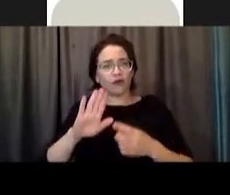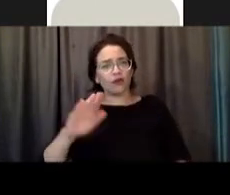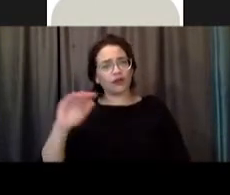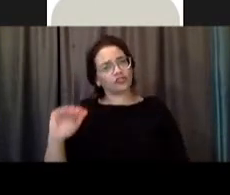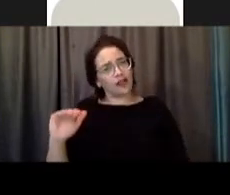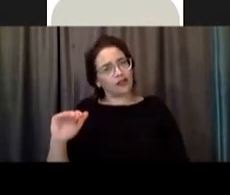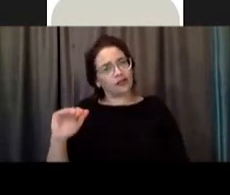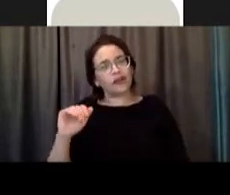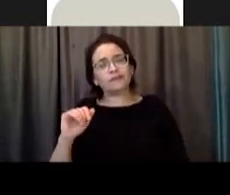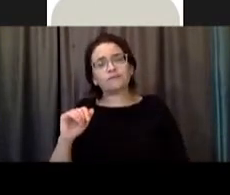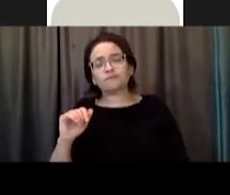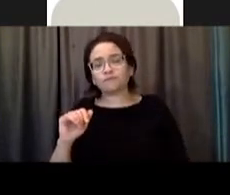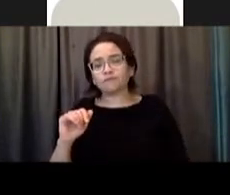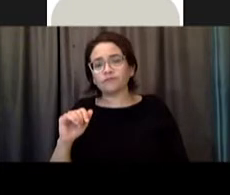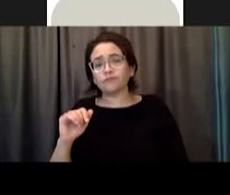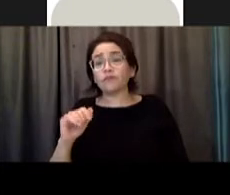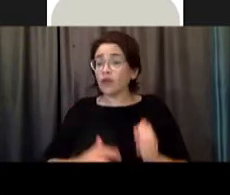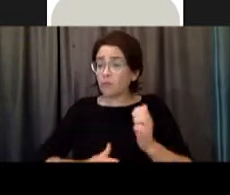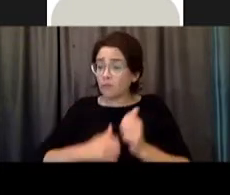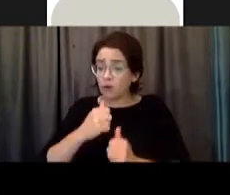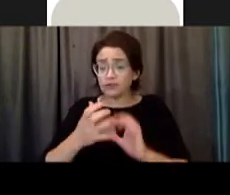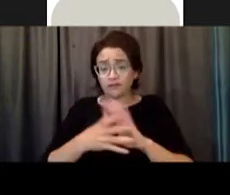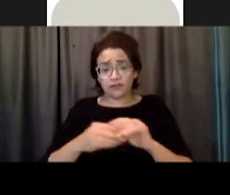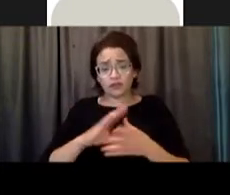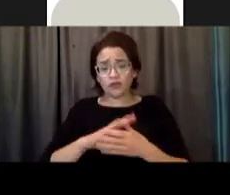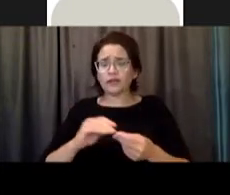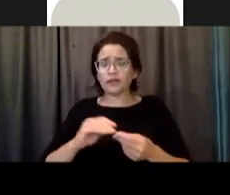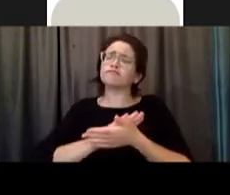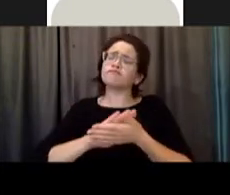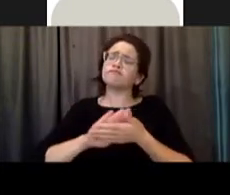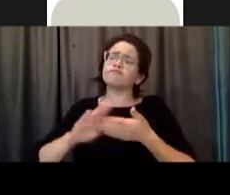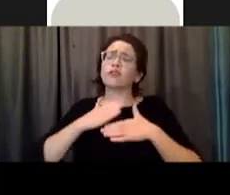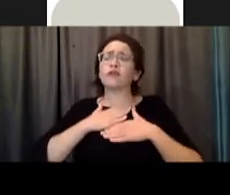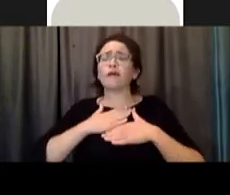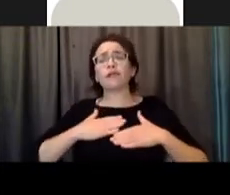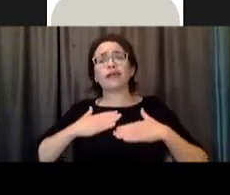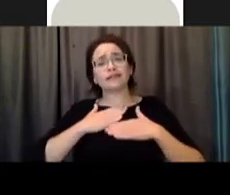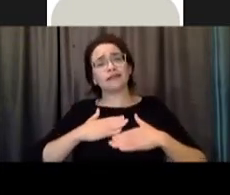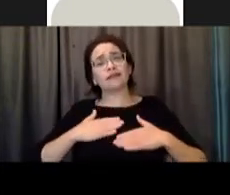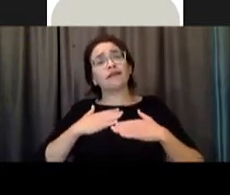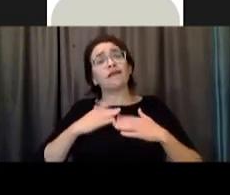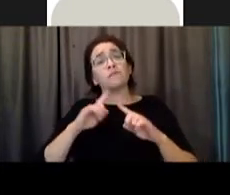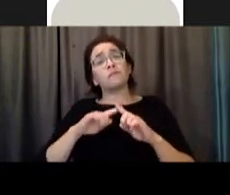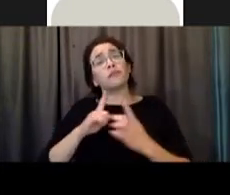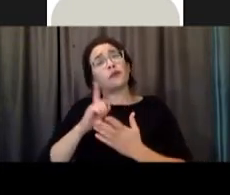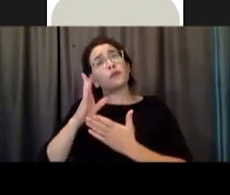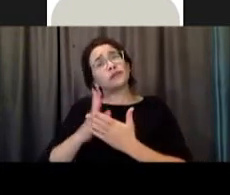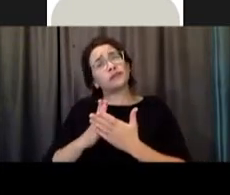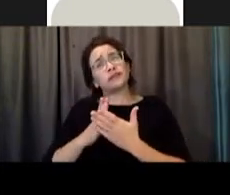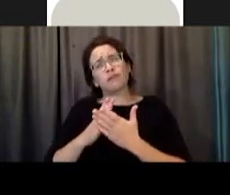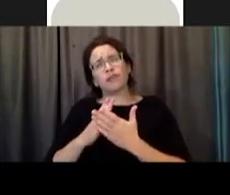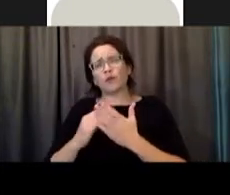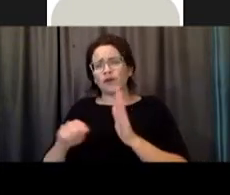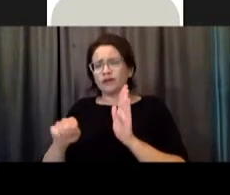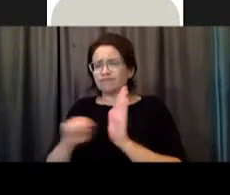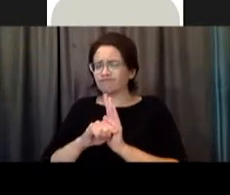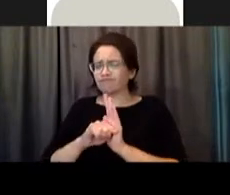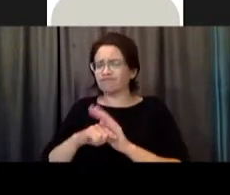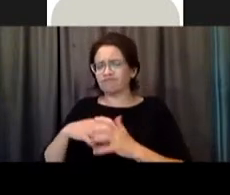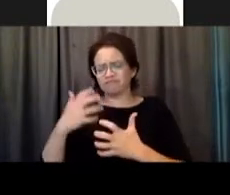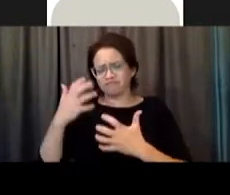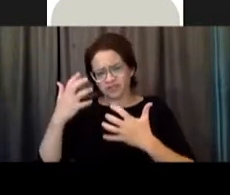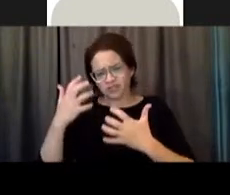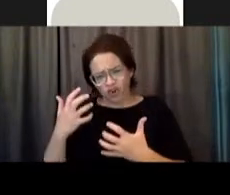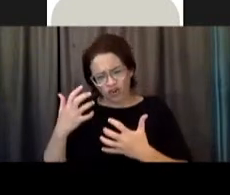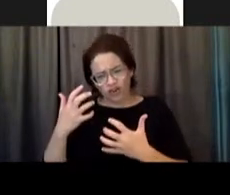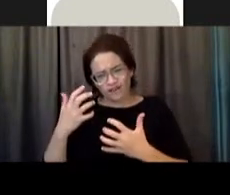Most of these stories were very pleasant stories in images that she told us. But there were some also darker stories that she frequently talked about,